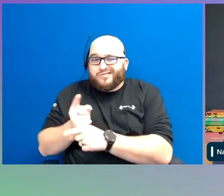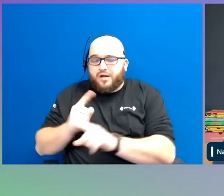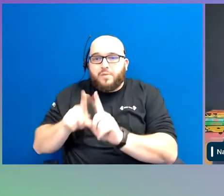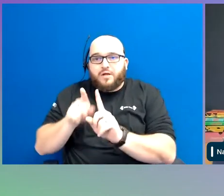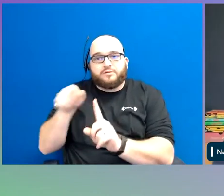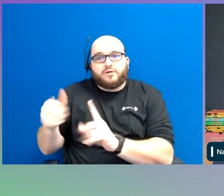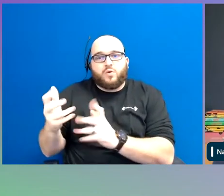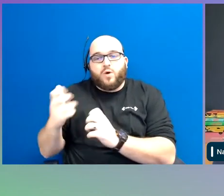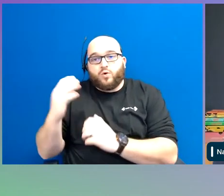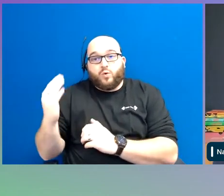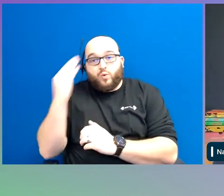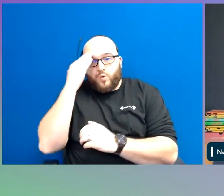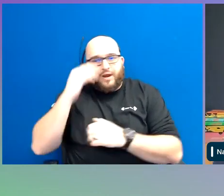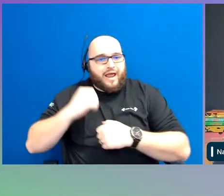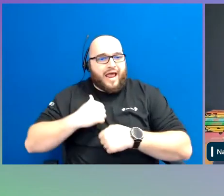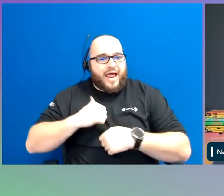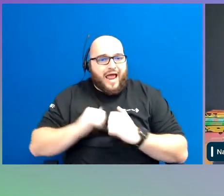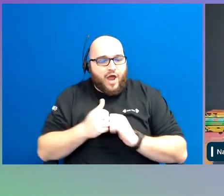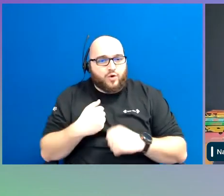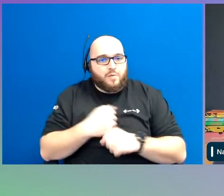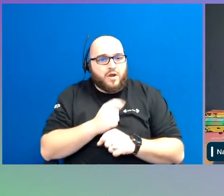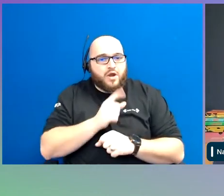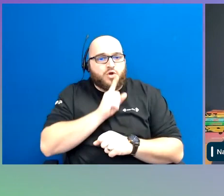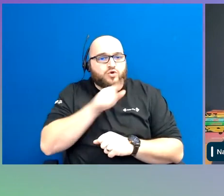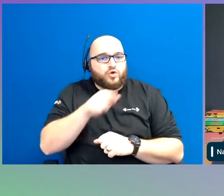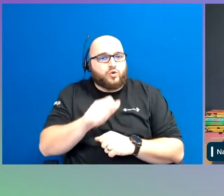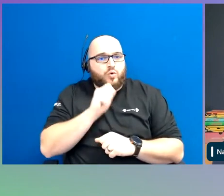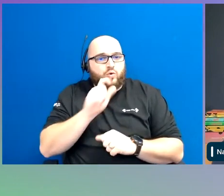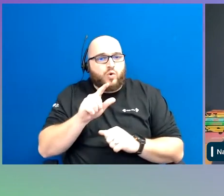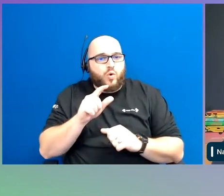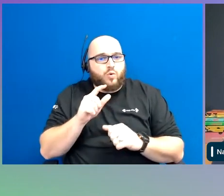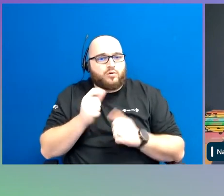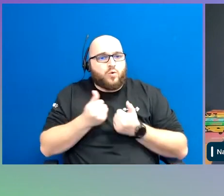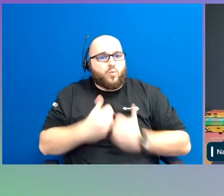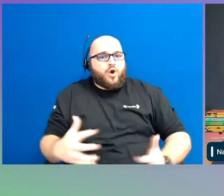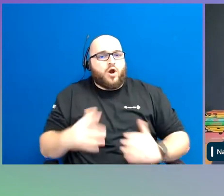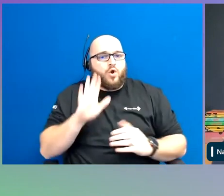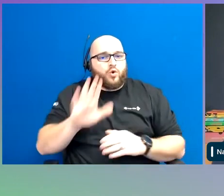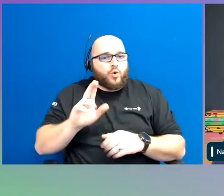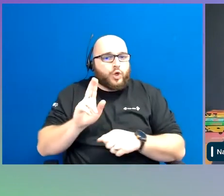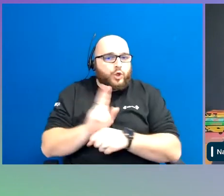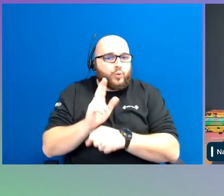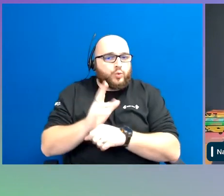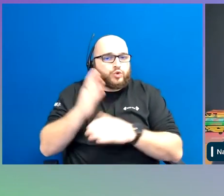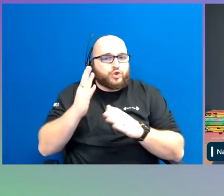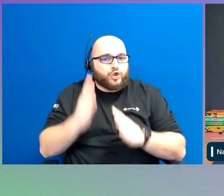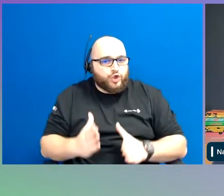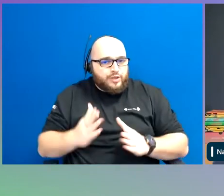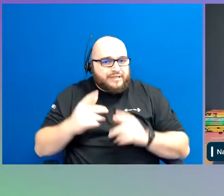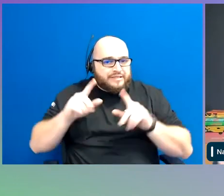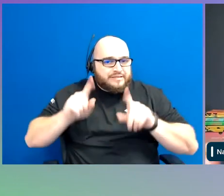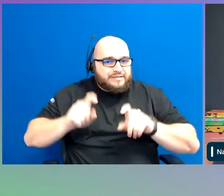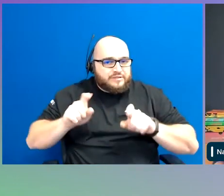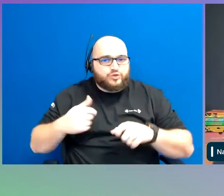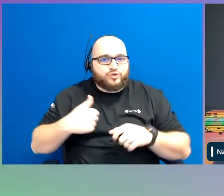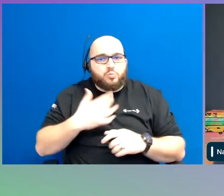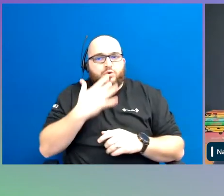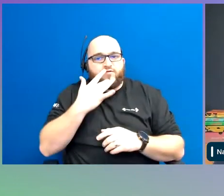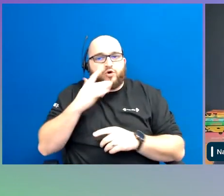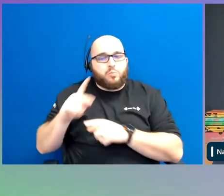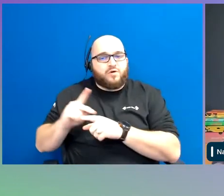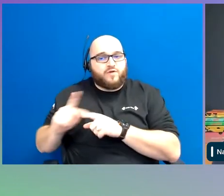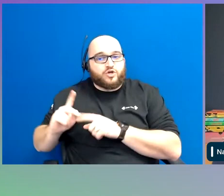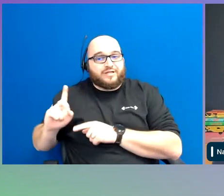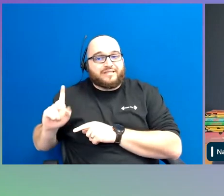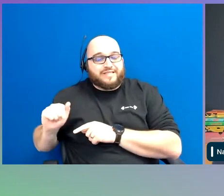how do you make sure not to burn out the user testers? So he says he's advocated to prefer to use professional disabled